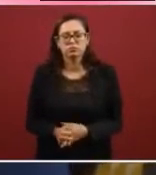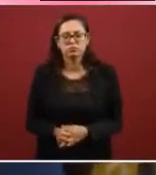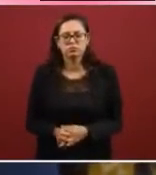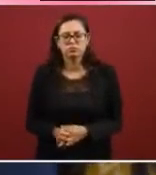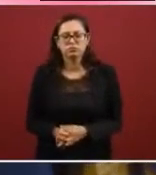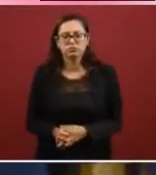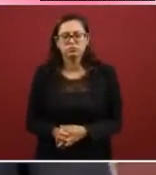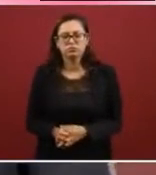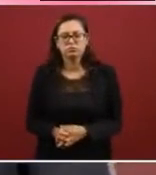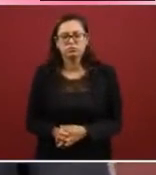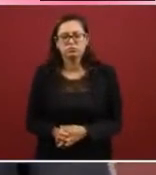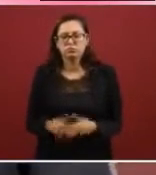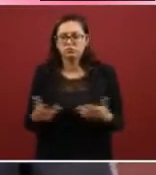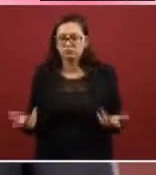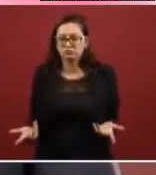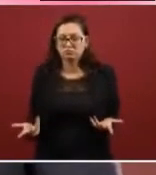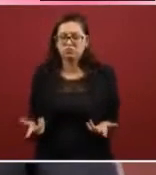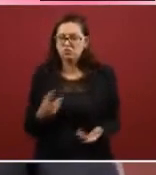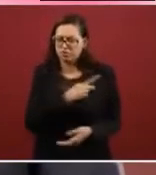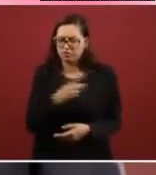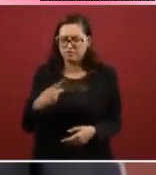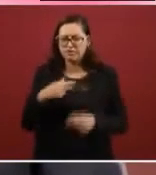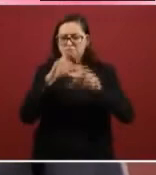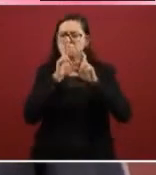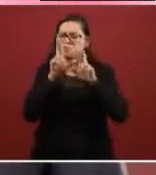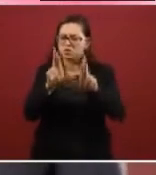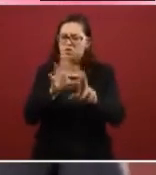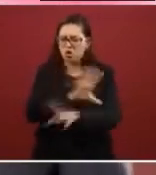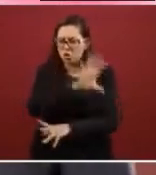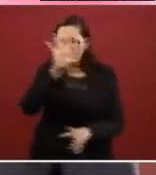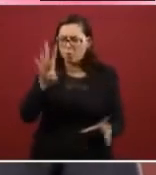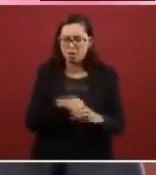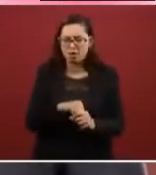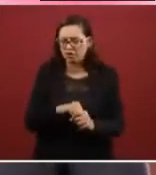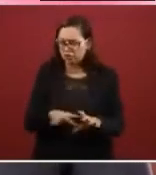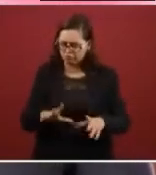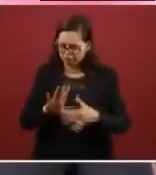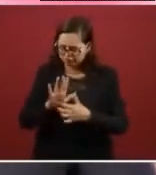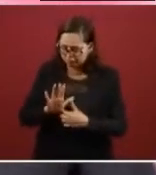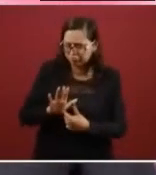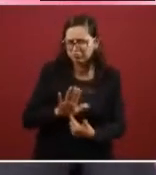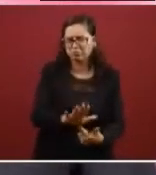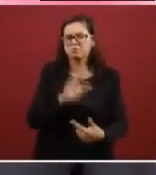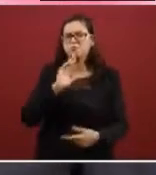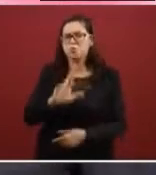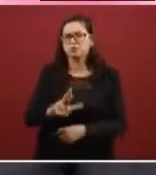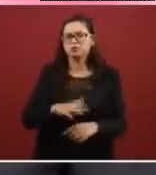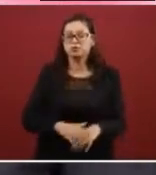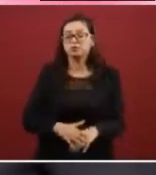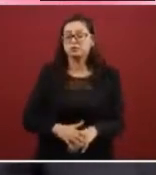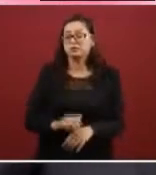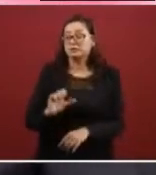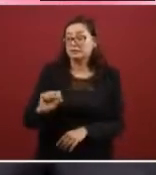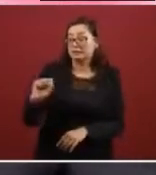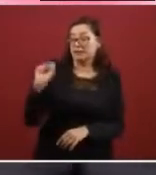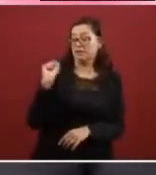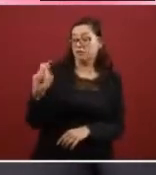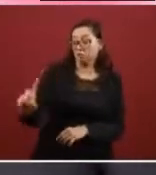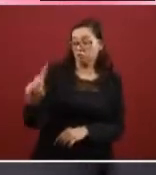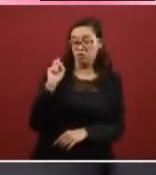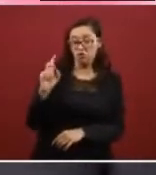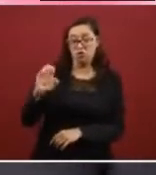así deben de ser las respuestas. That's how the responses should be. Sí, fin de semana a Chiapas. In the this weekend I went